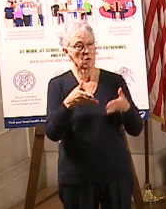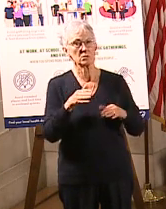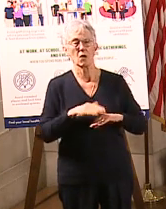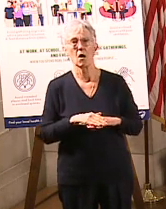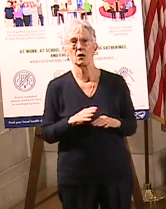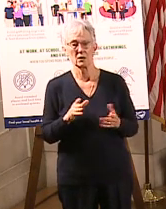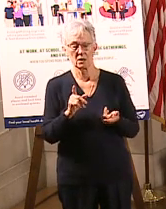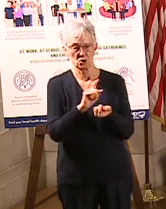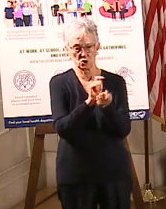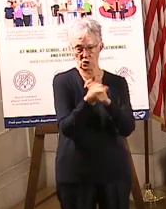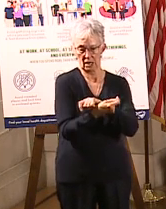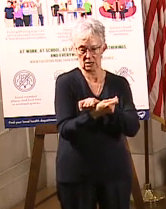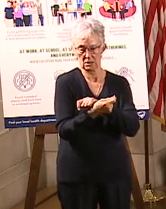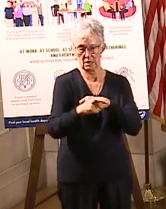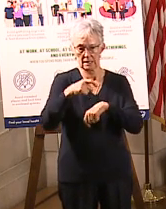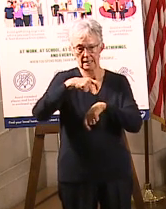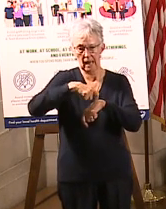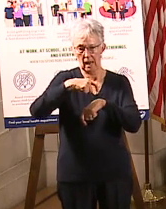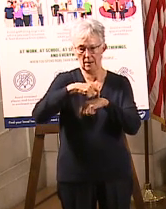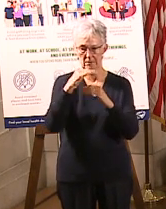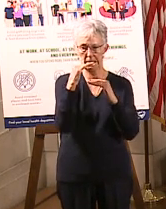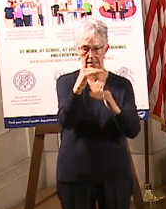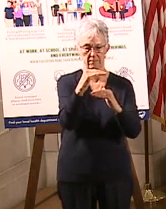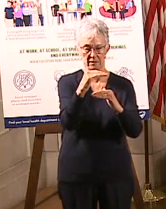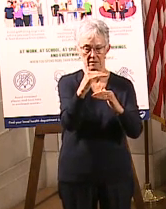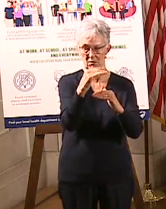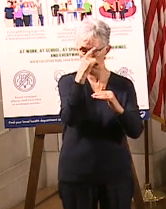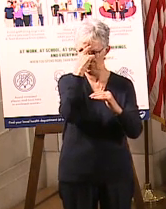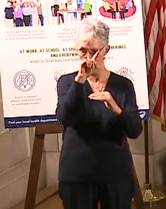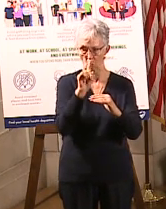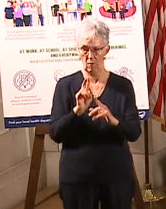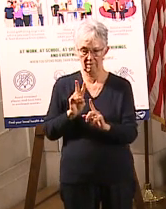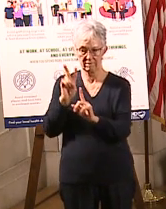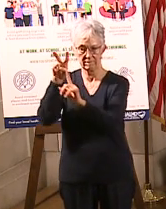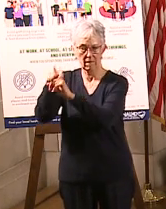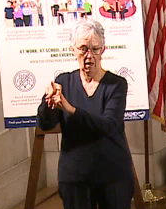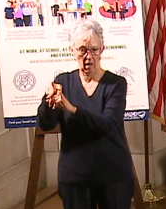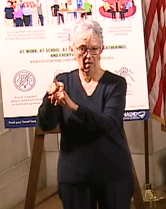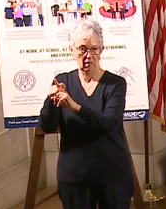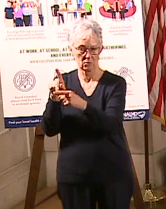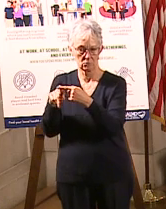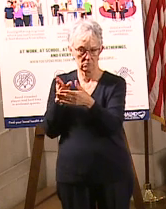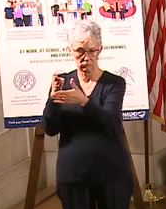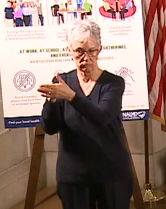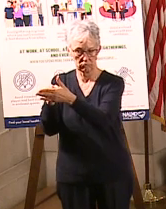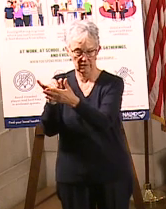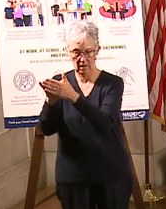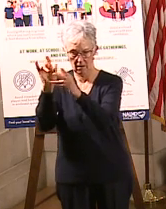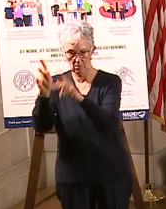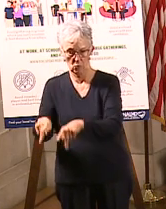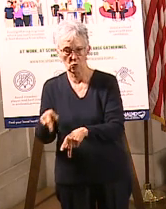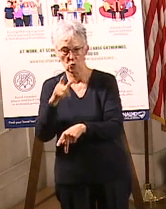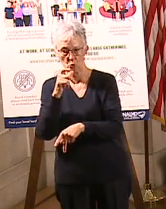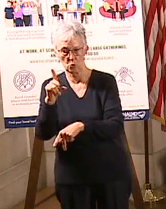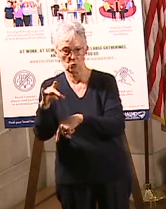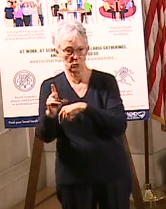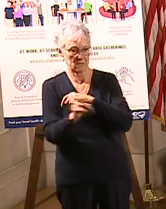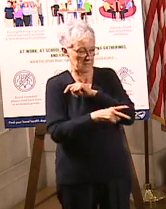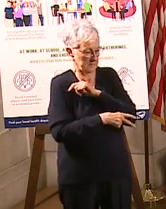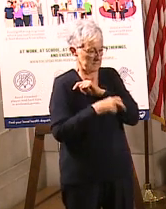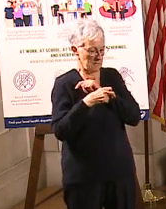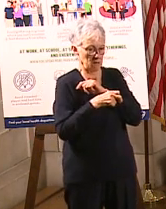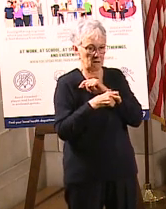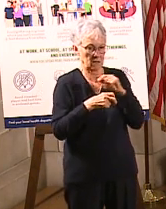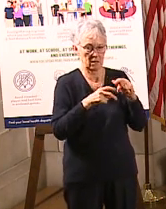changed the statute of limitations so that you'd have a longer period of time to be able to bring charges against people in the case of minors who had been